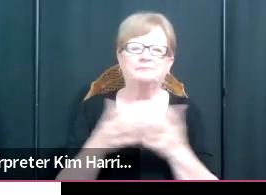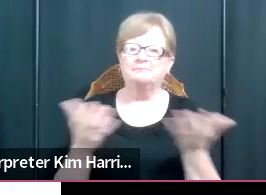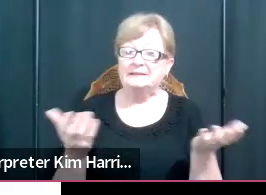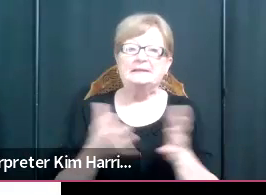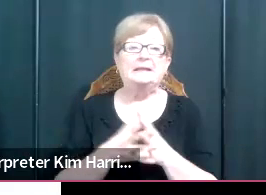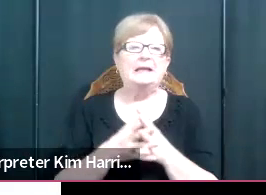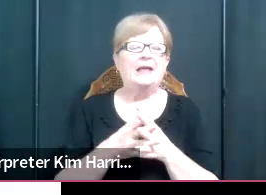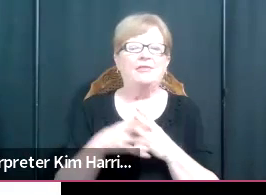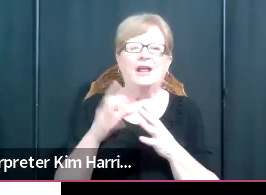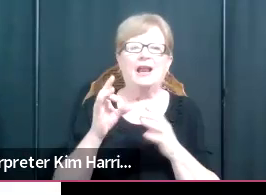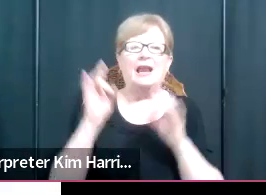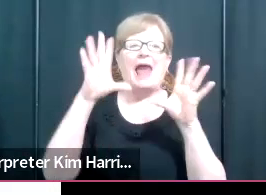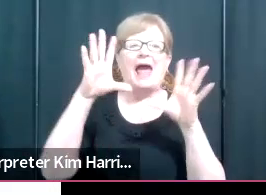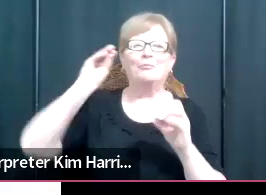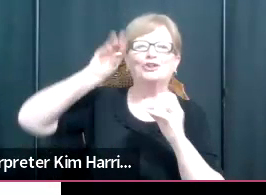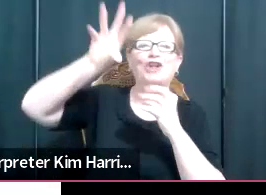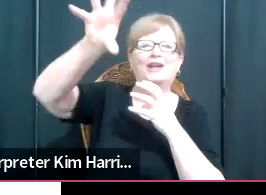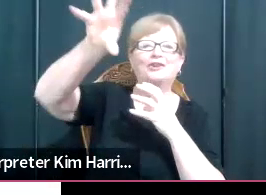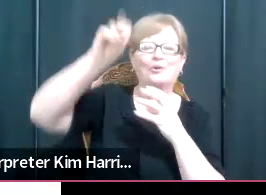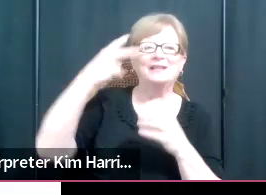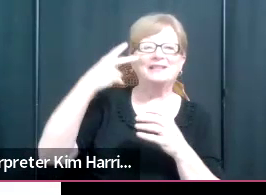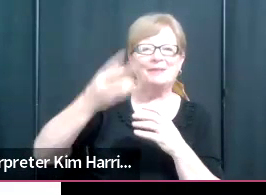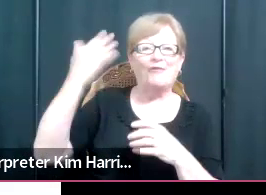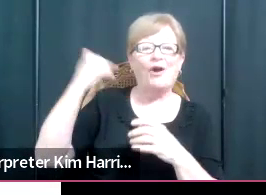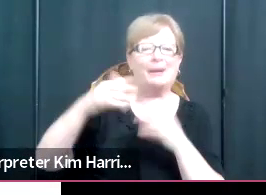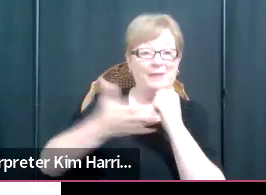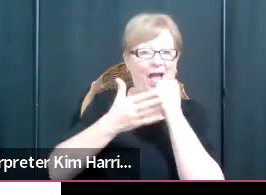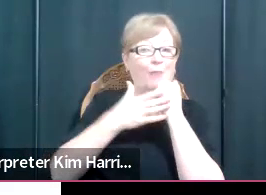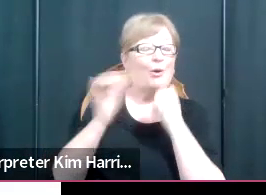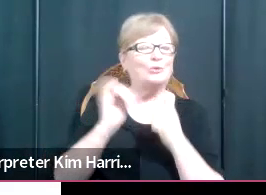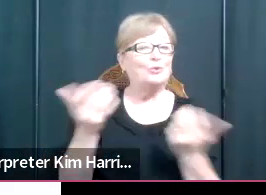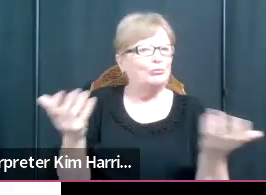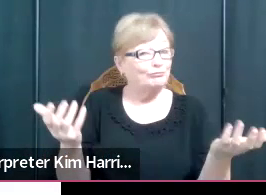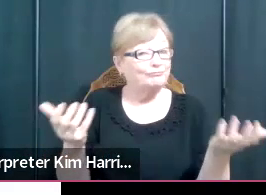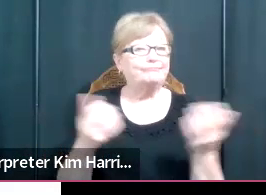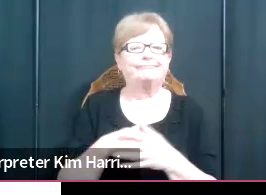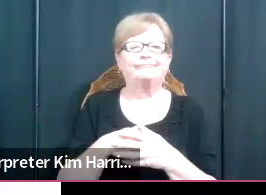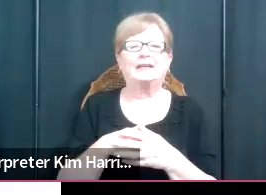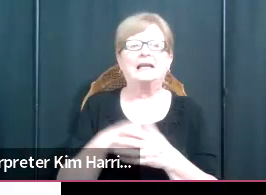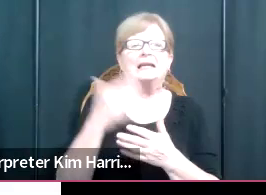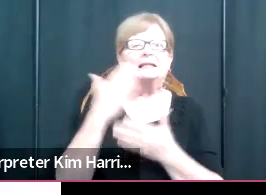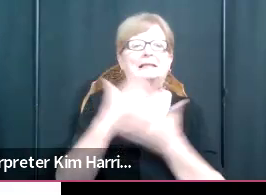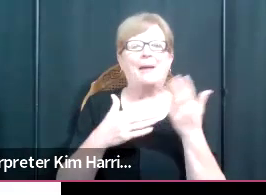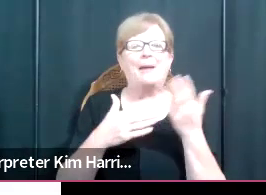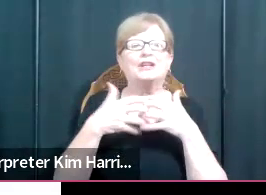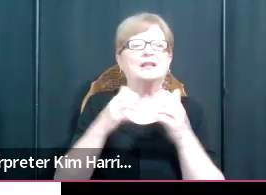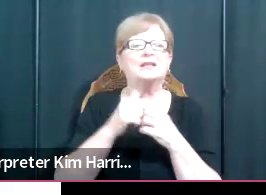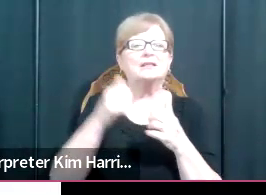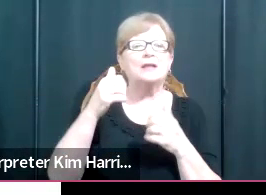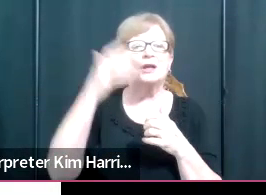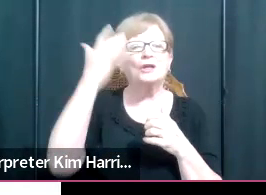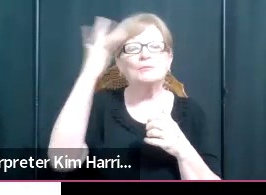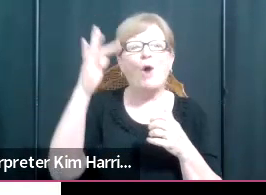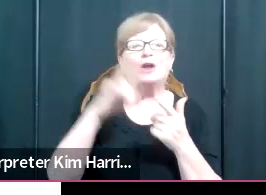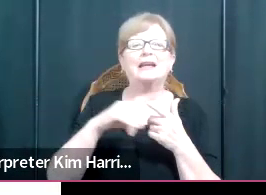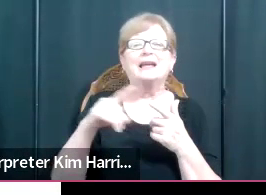The light projectors, like we saw on the previous slide, can also be helpful. Sound machines and smart speakers, because again, you